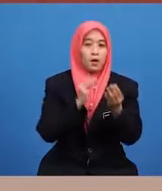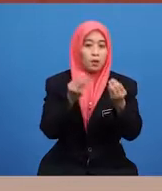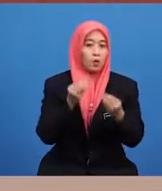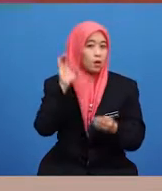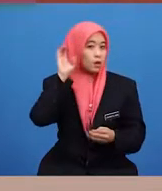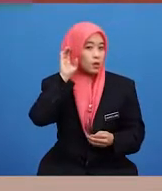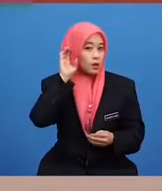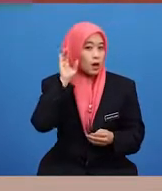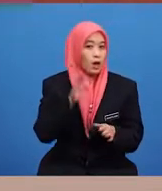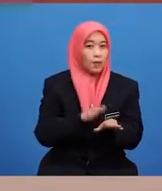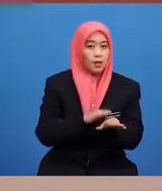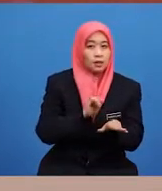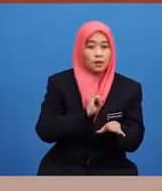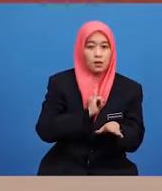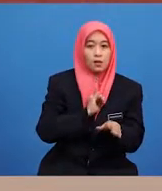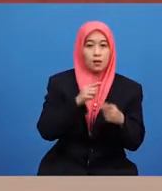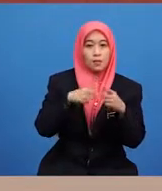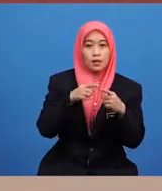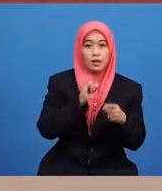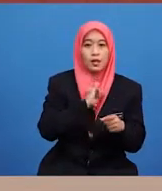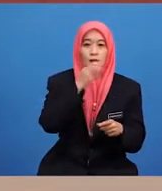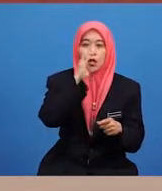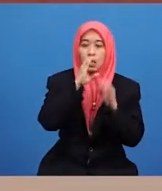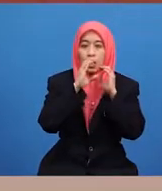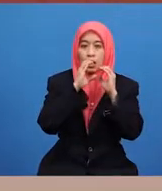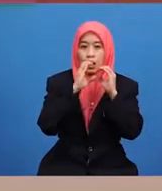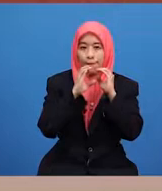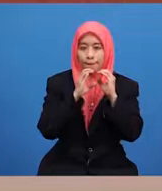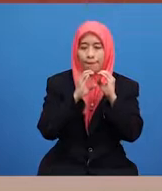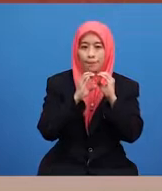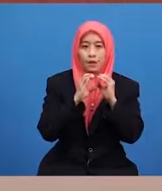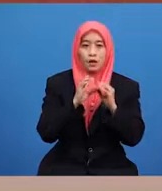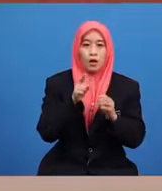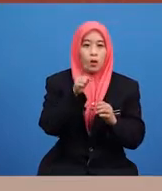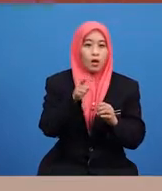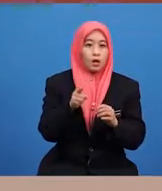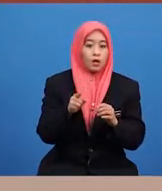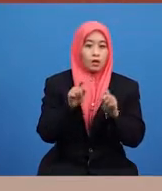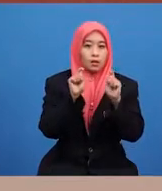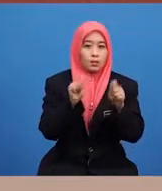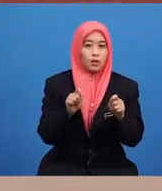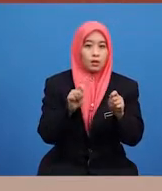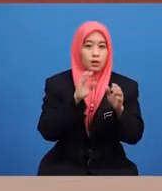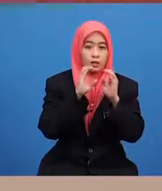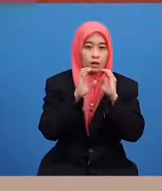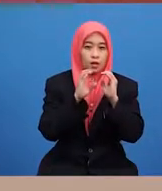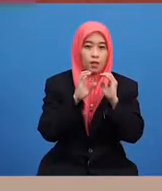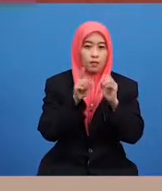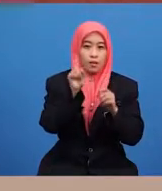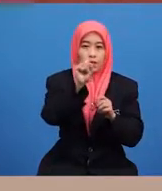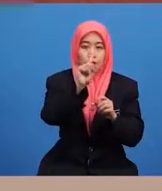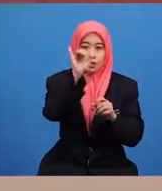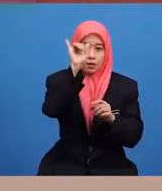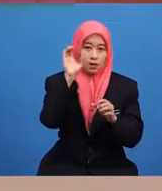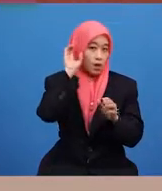me when I say it's a. You have to say the name of the correct picture. Before